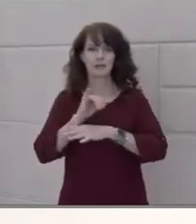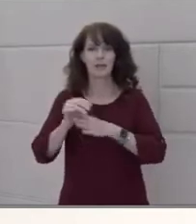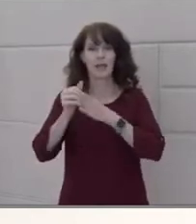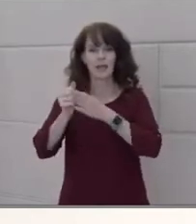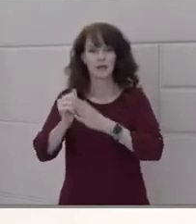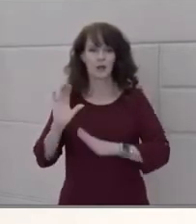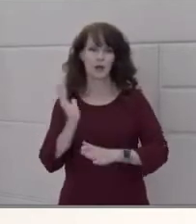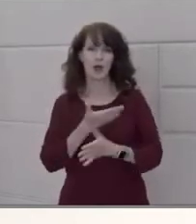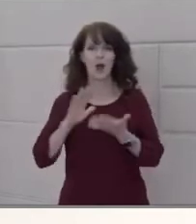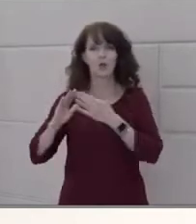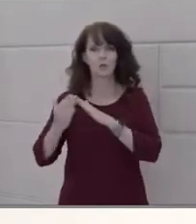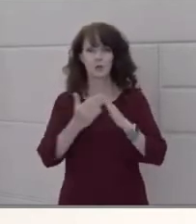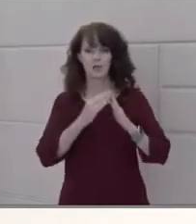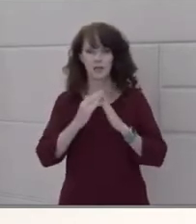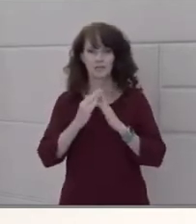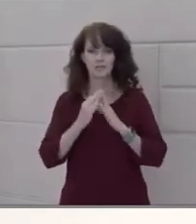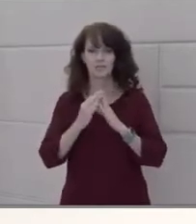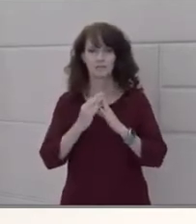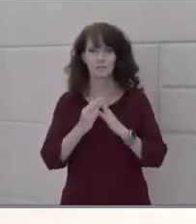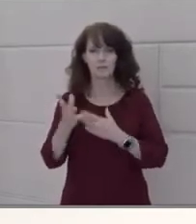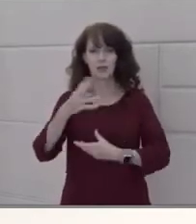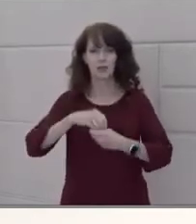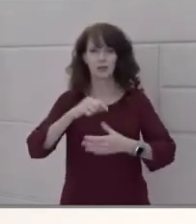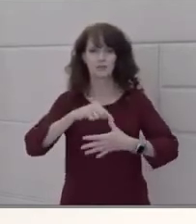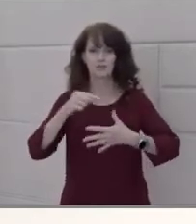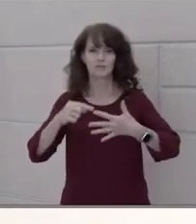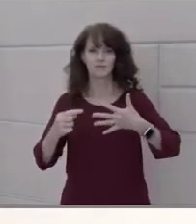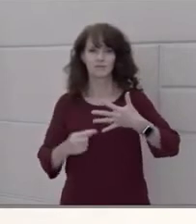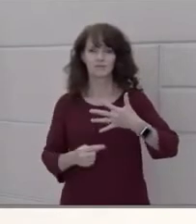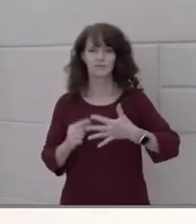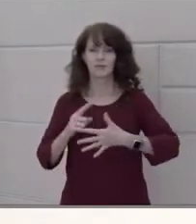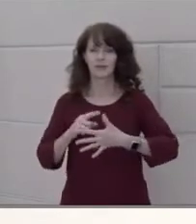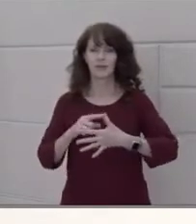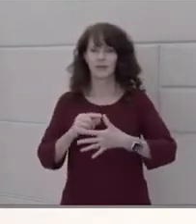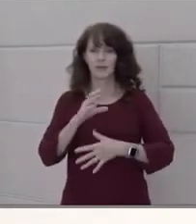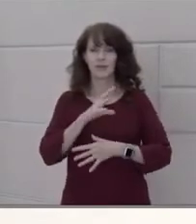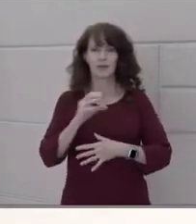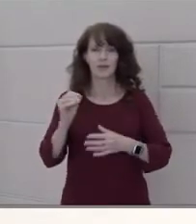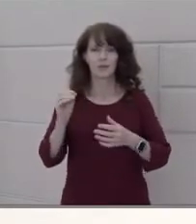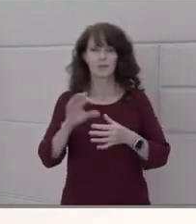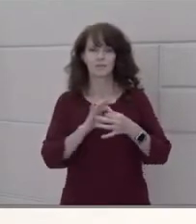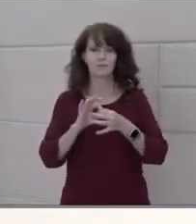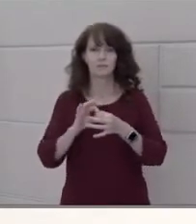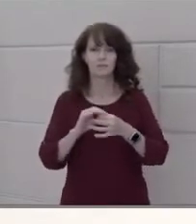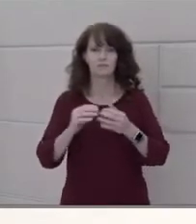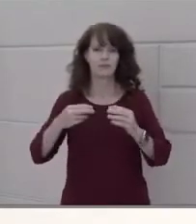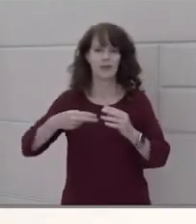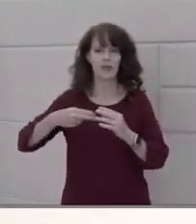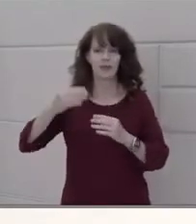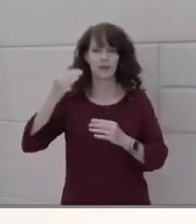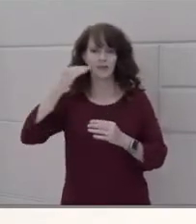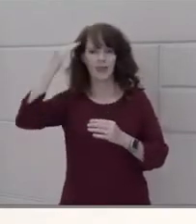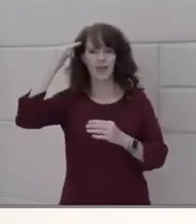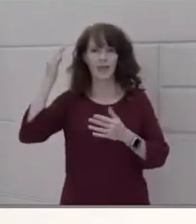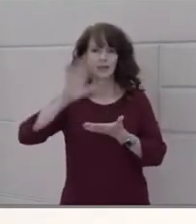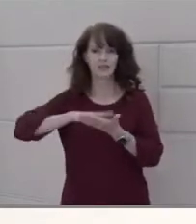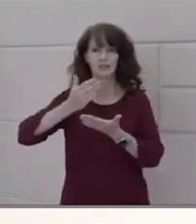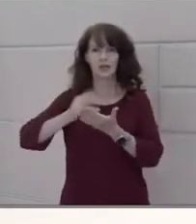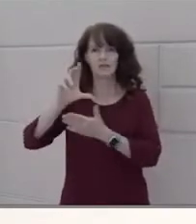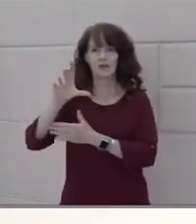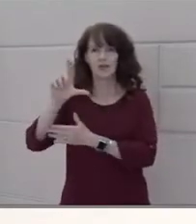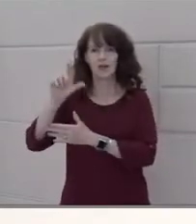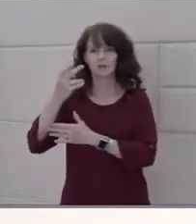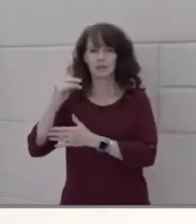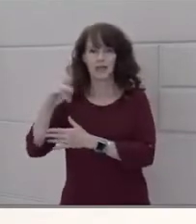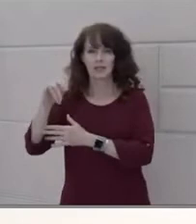in our community. This includes our company with the head chefs of Lucille's